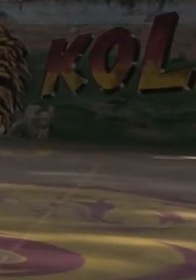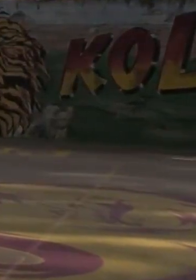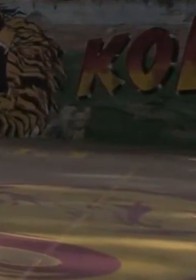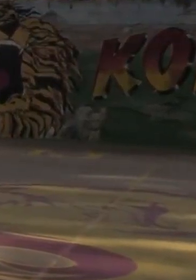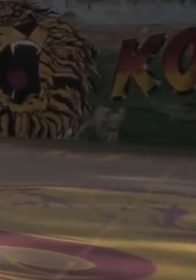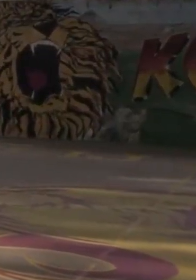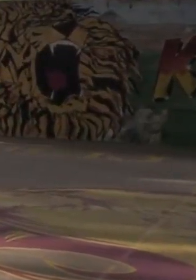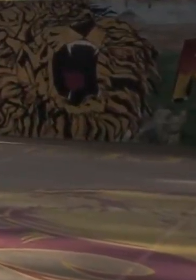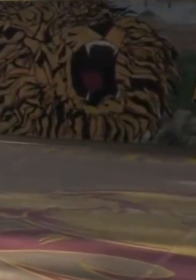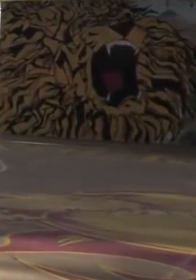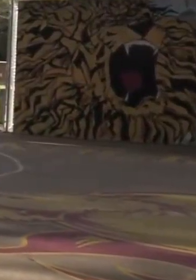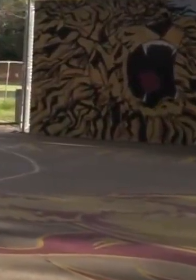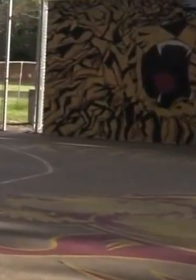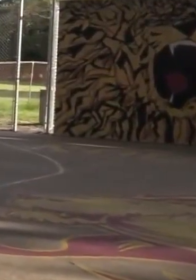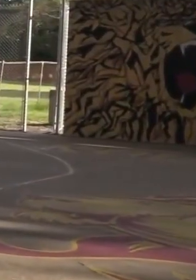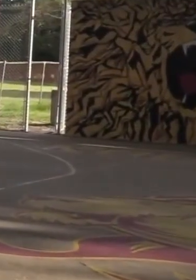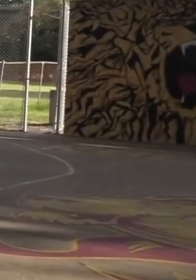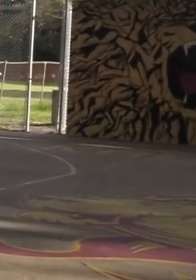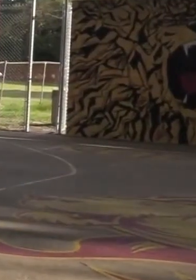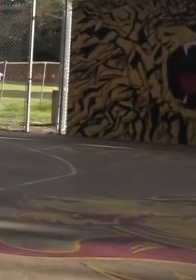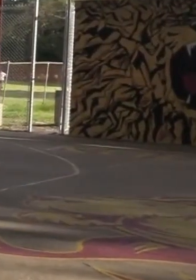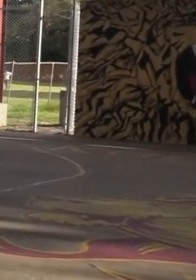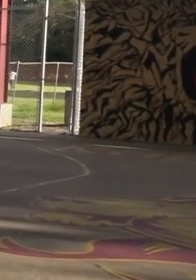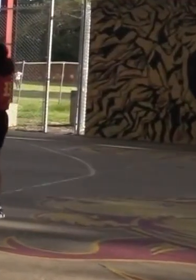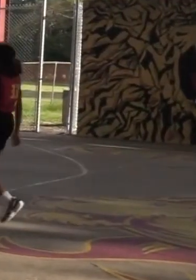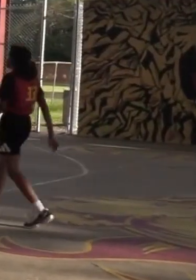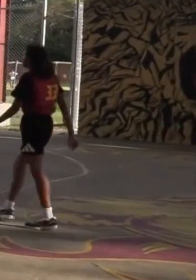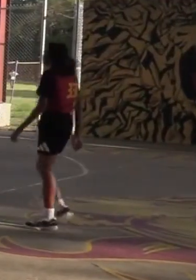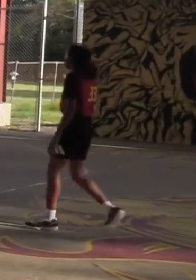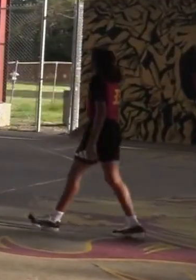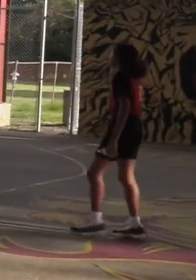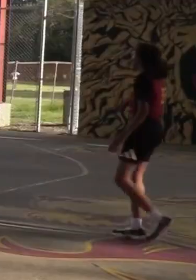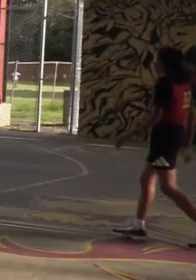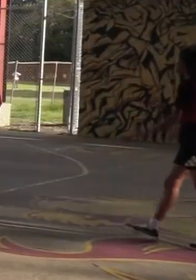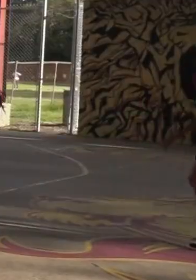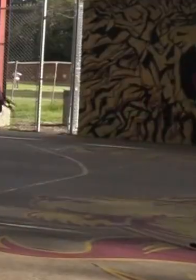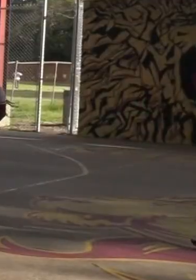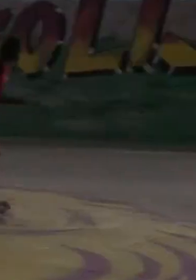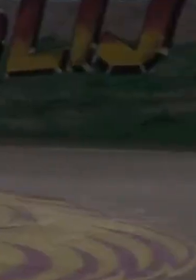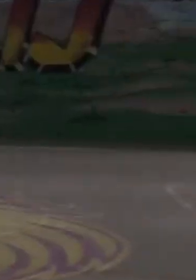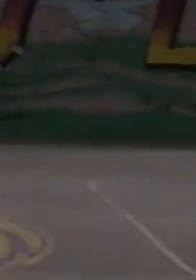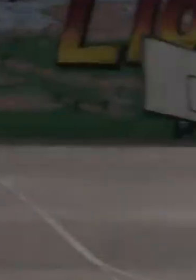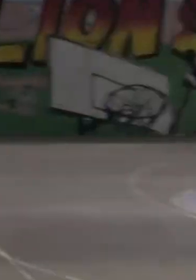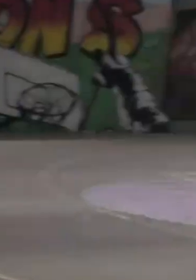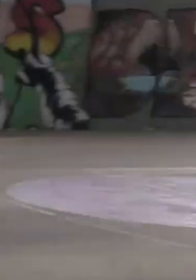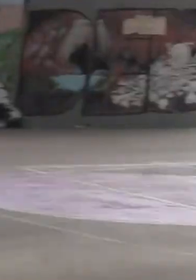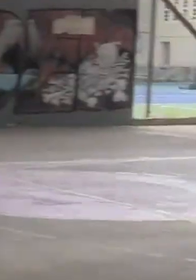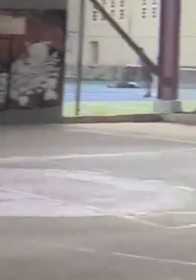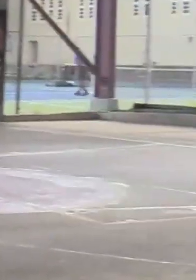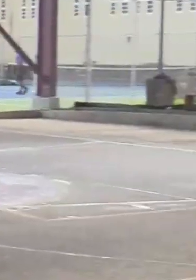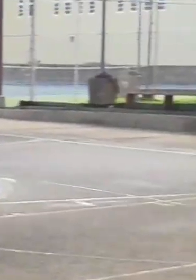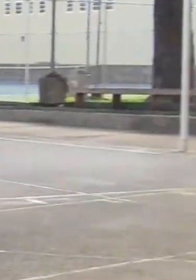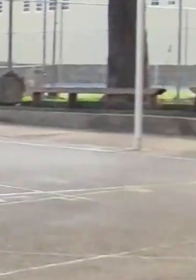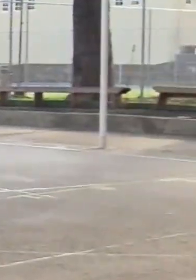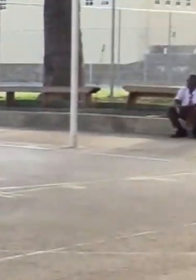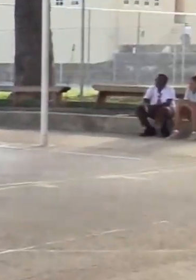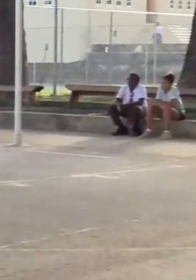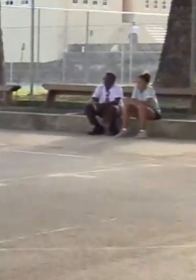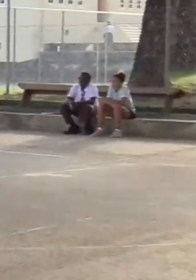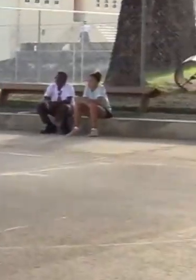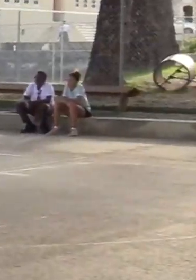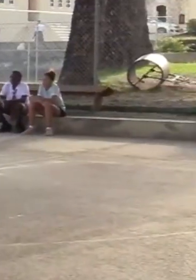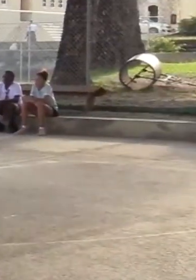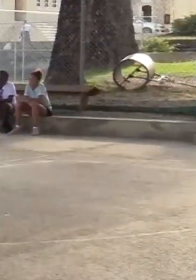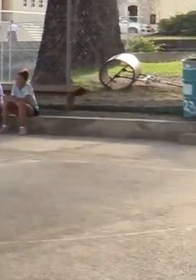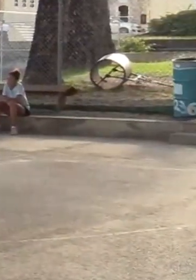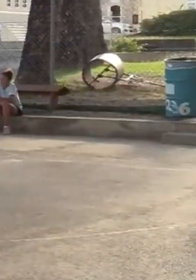court, Shante Arthur, with the runner, collects two. But this was as lopsided as they come. Dare